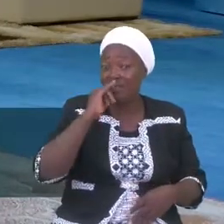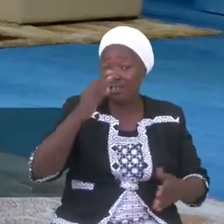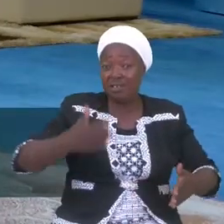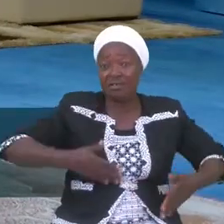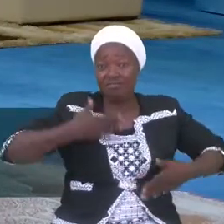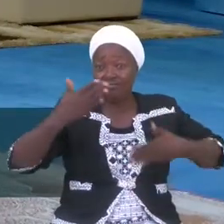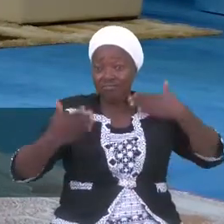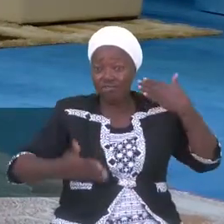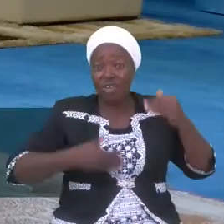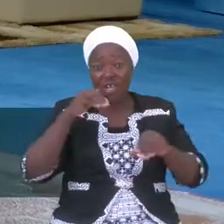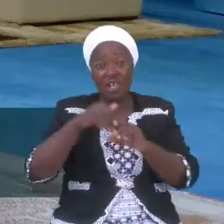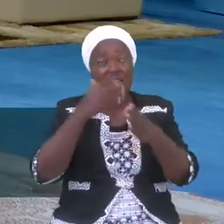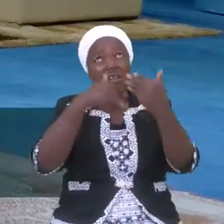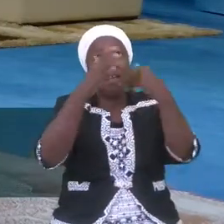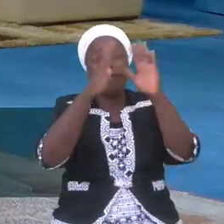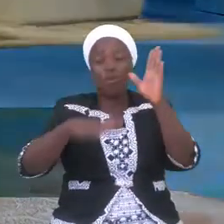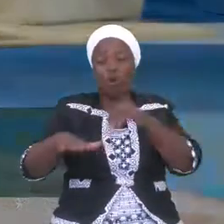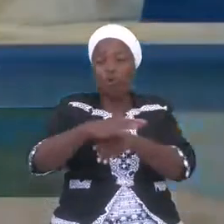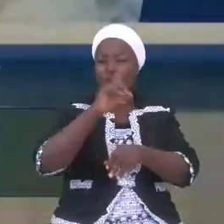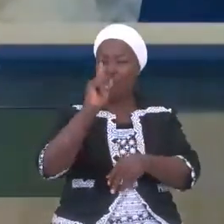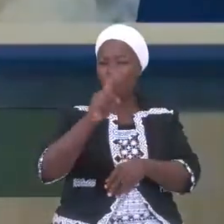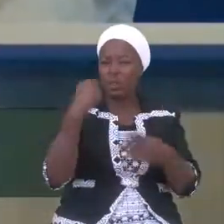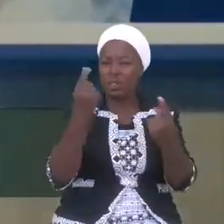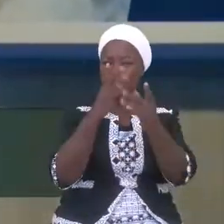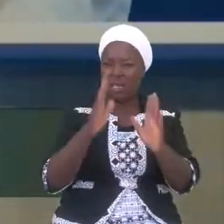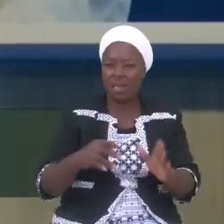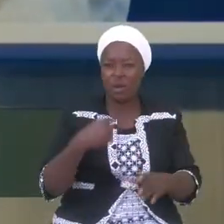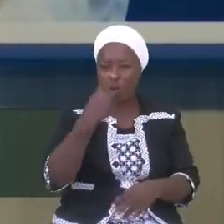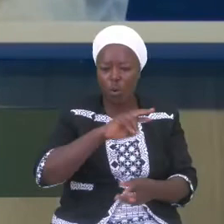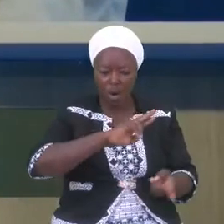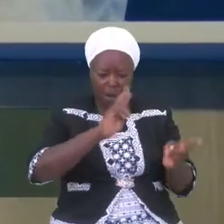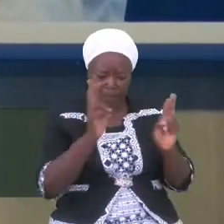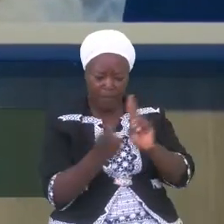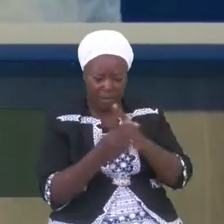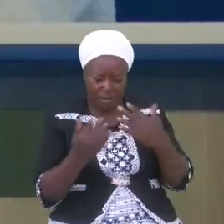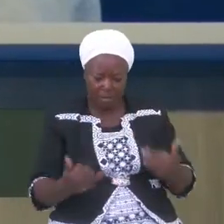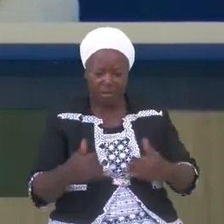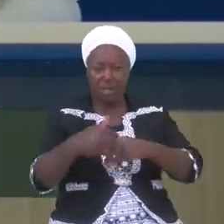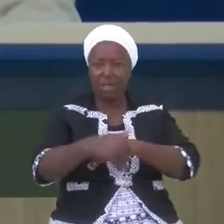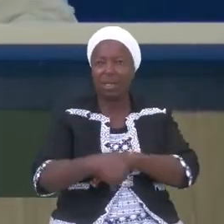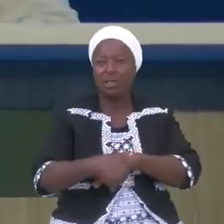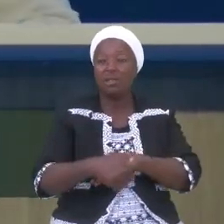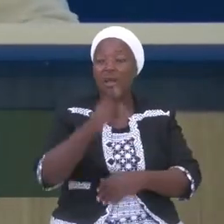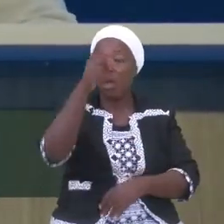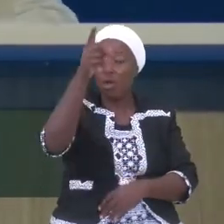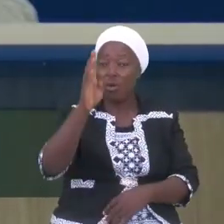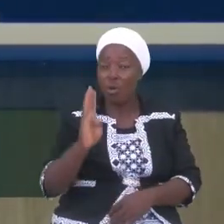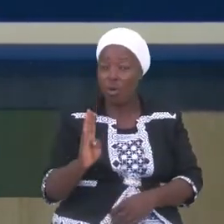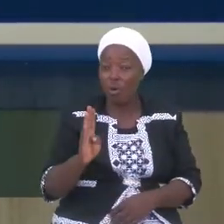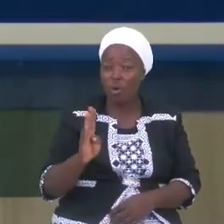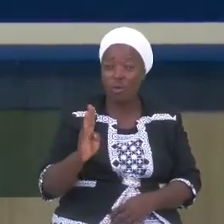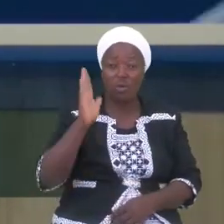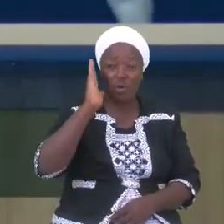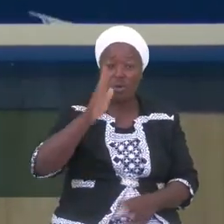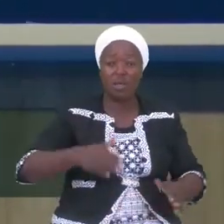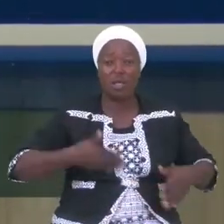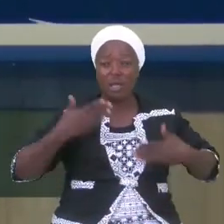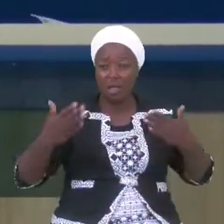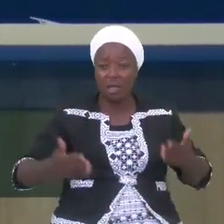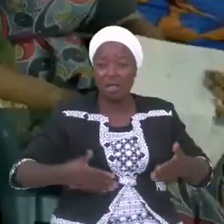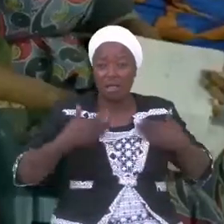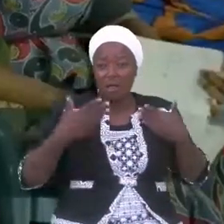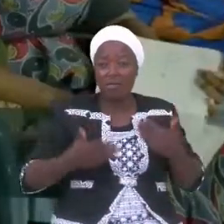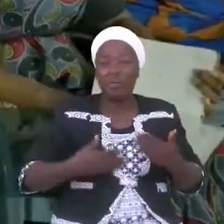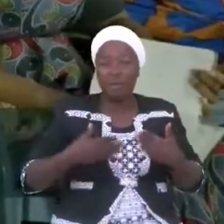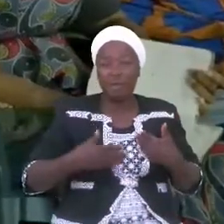heaven over one sinner who repents tonight. God will rejoice on your